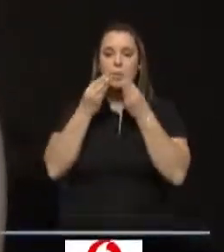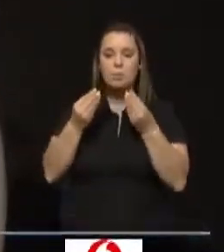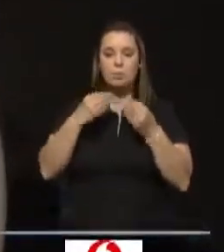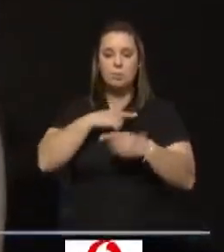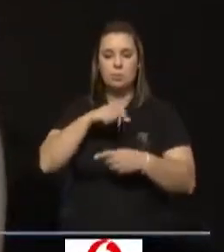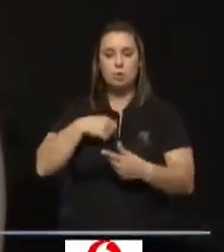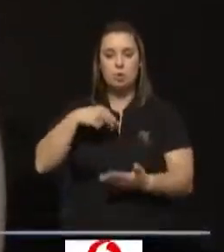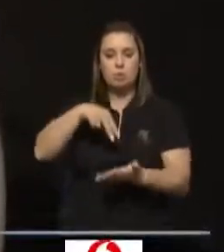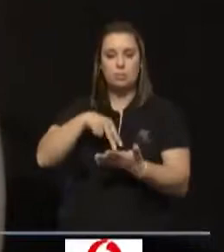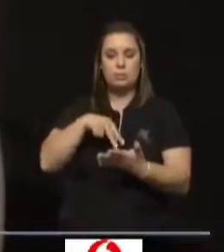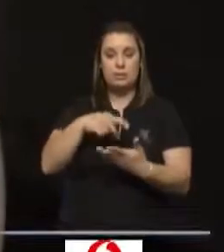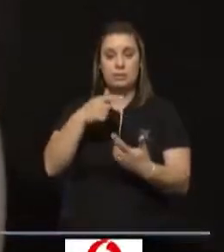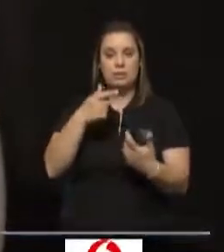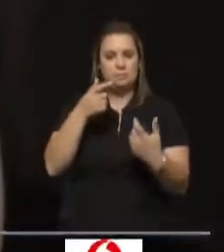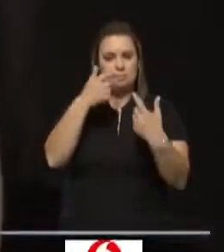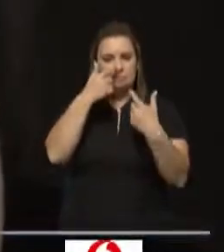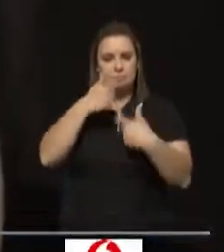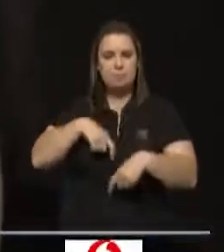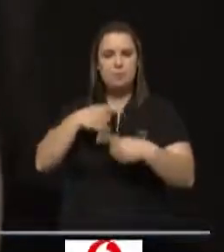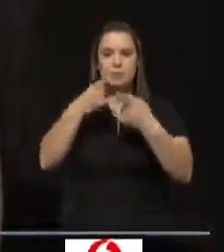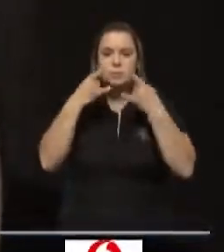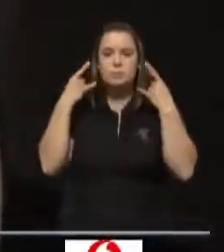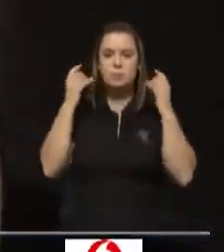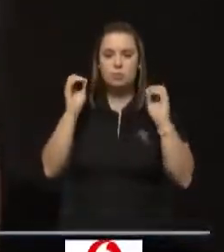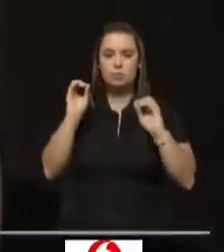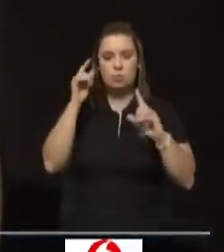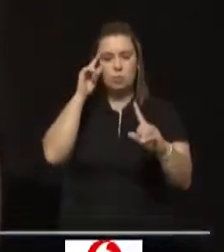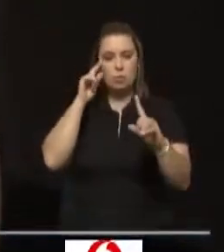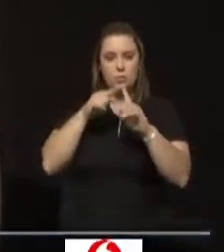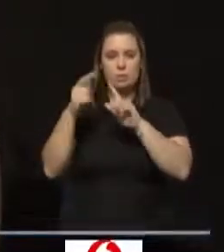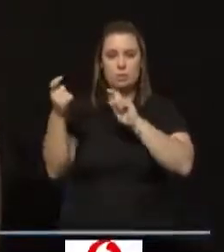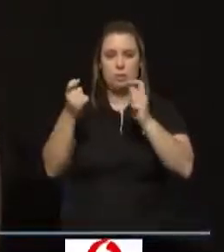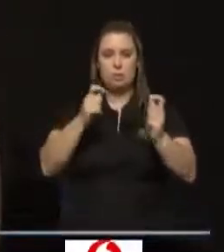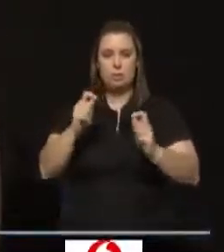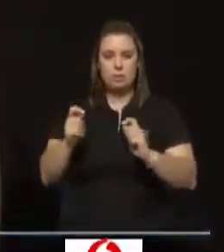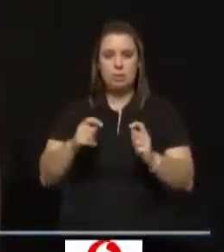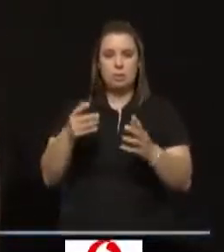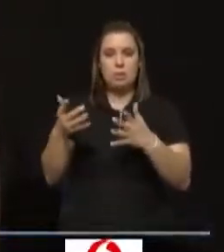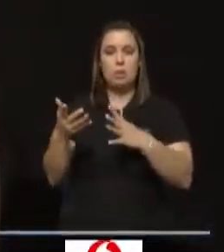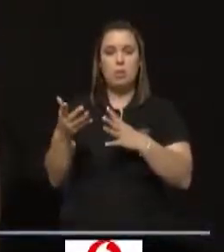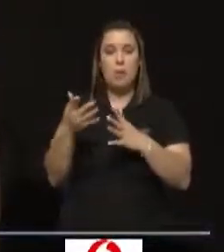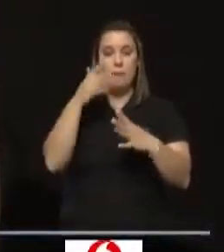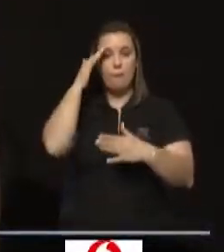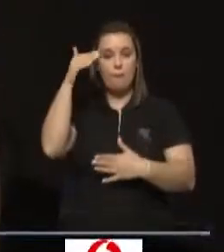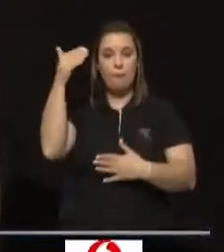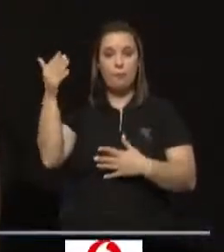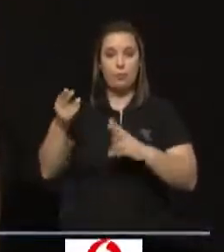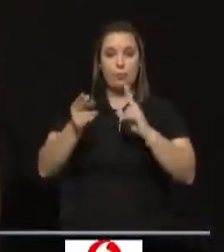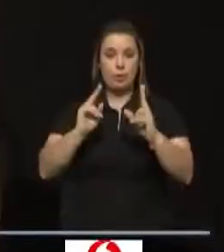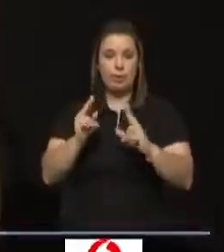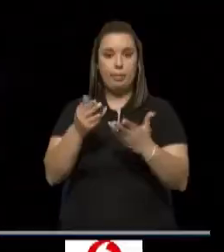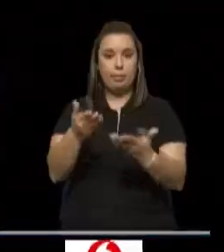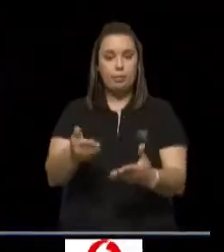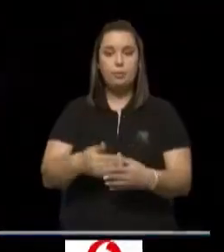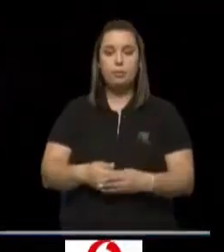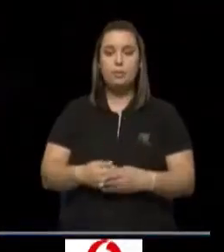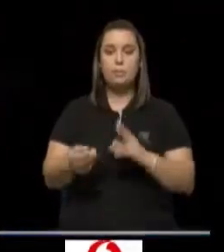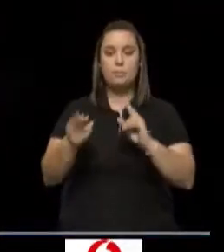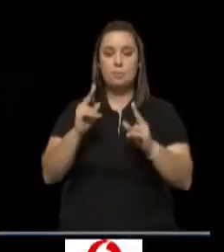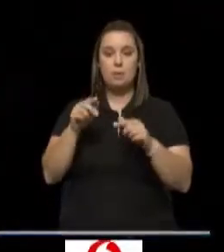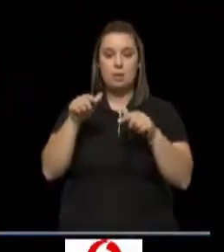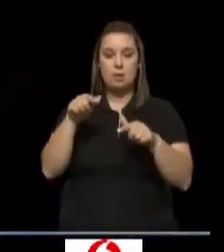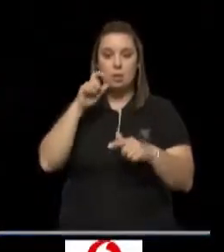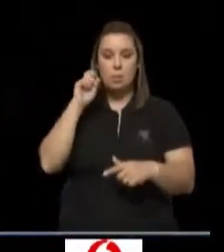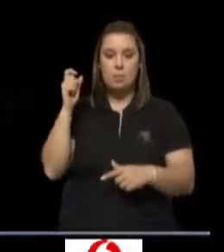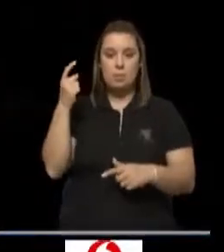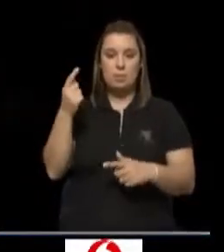greetings to this audience. It's very good for us to be here physically with no masks and no barriers, to be here live